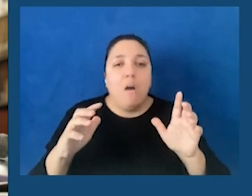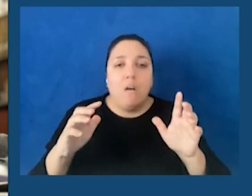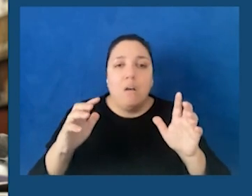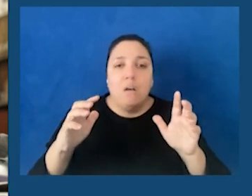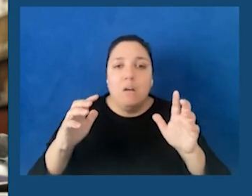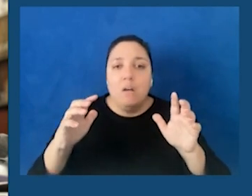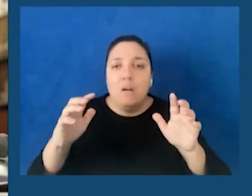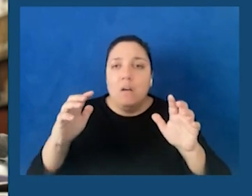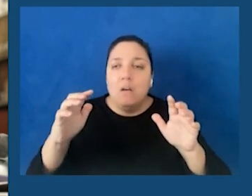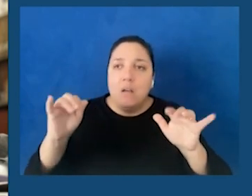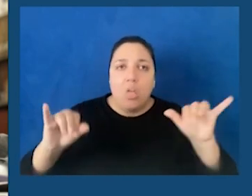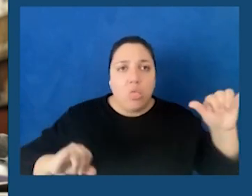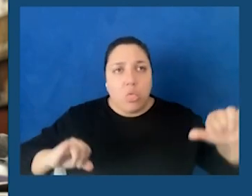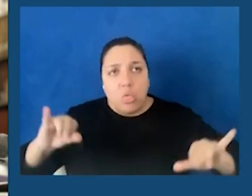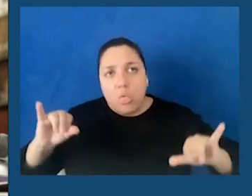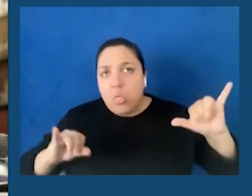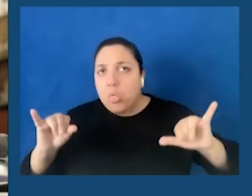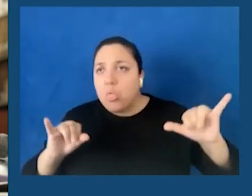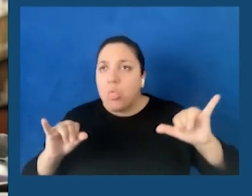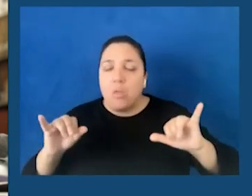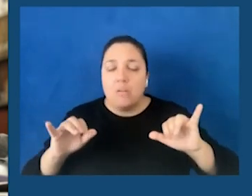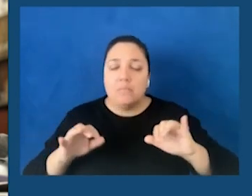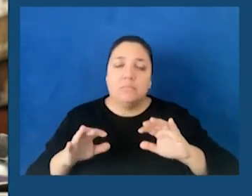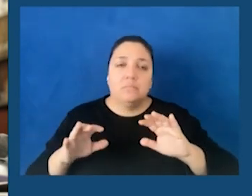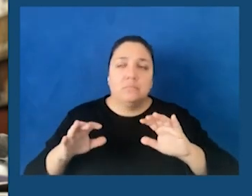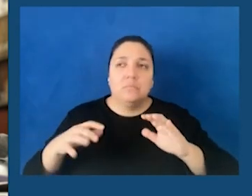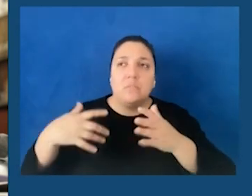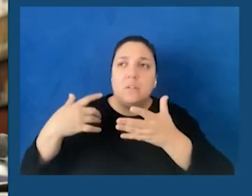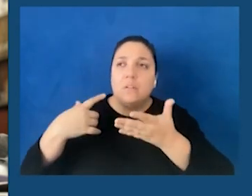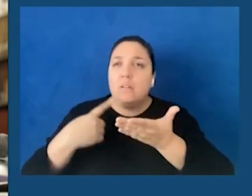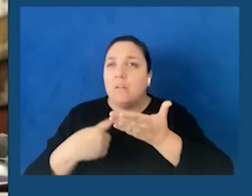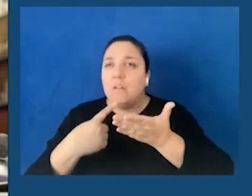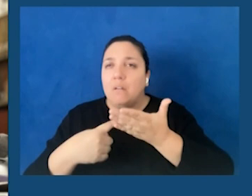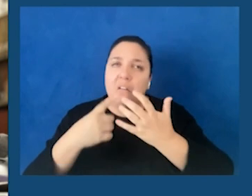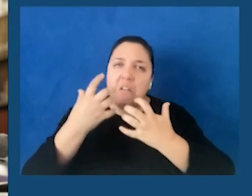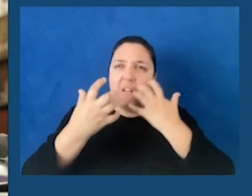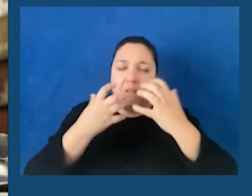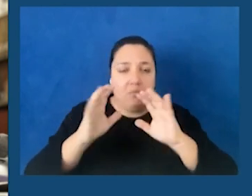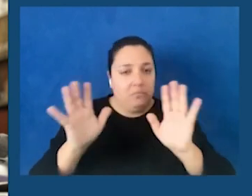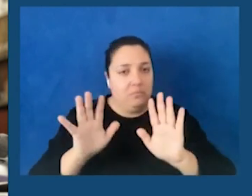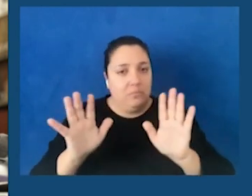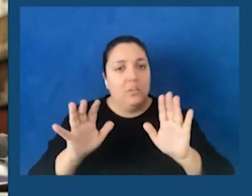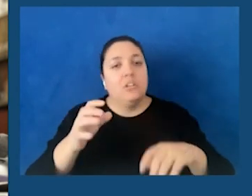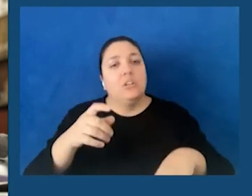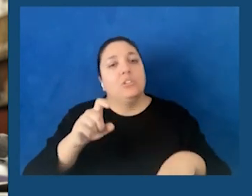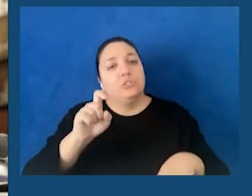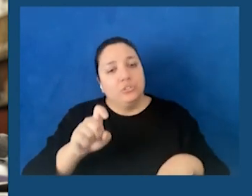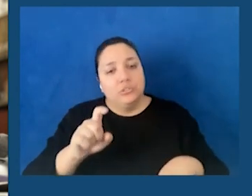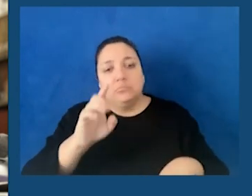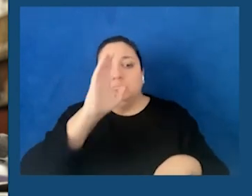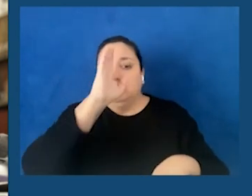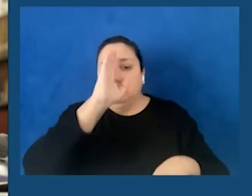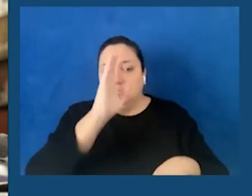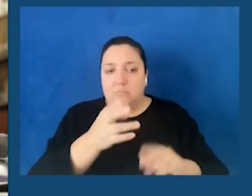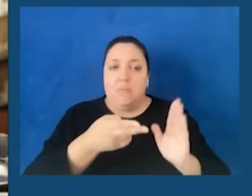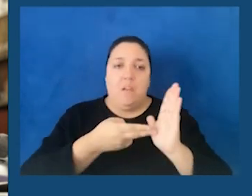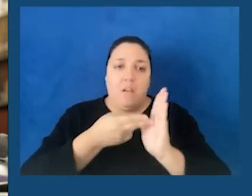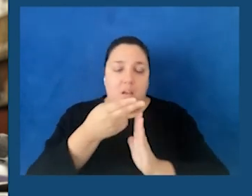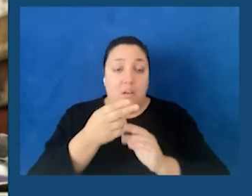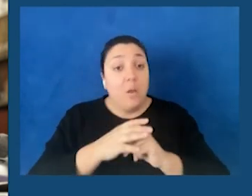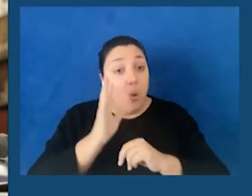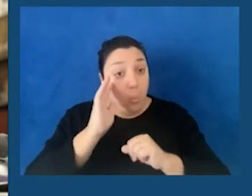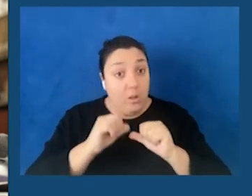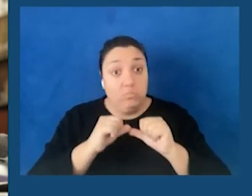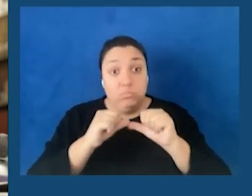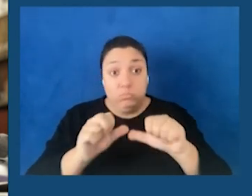we're talking about, and just have an honest conversation about where we're going. But also, we are going to continue our investments in our colleges and